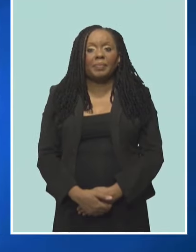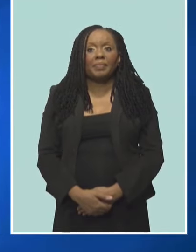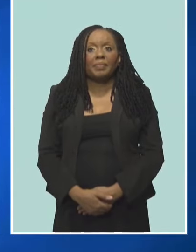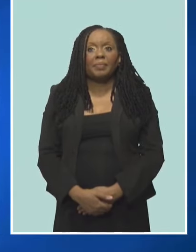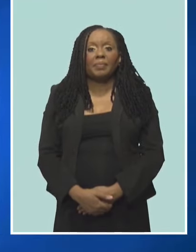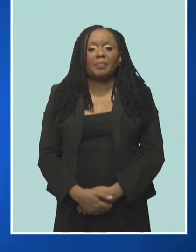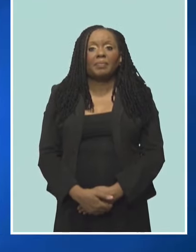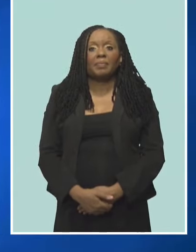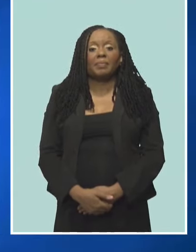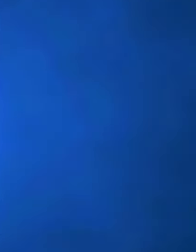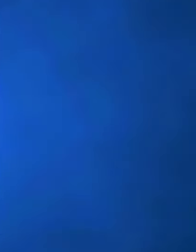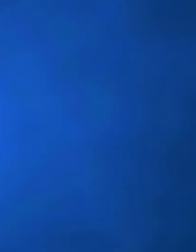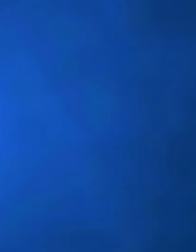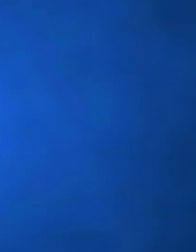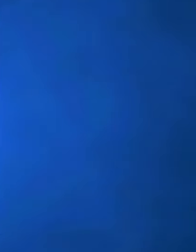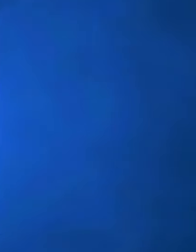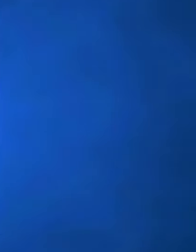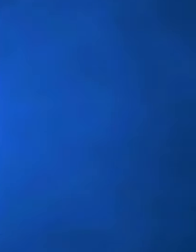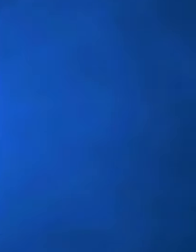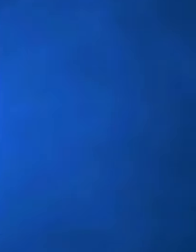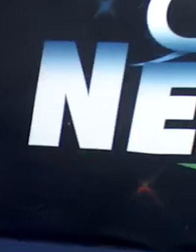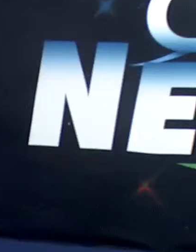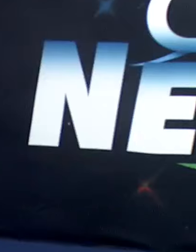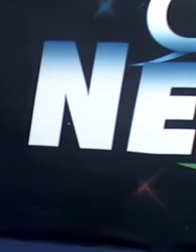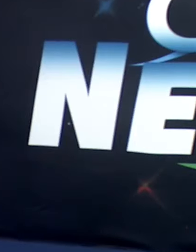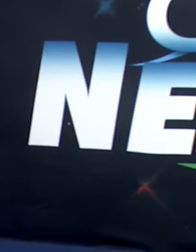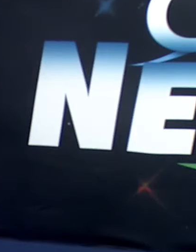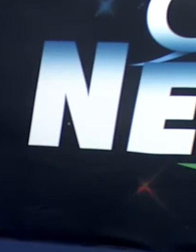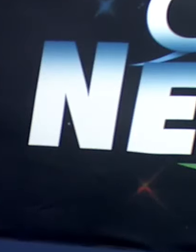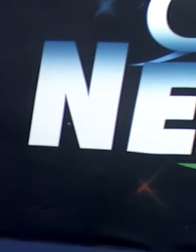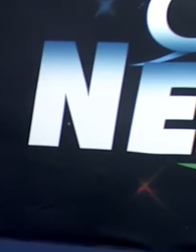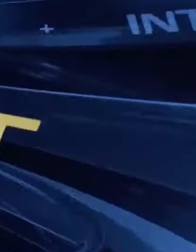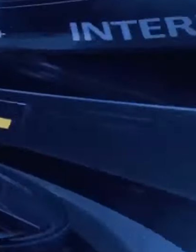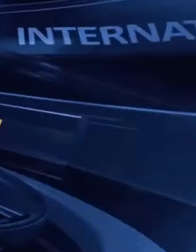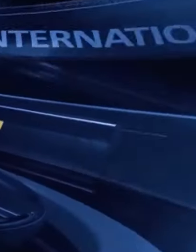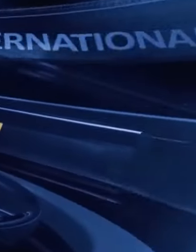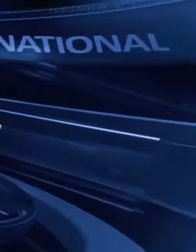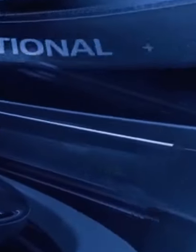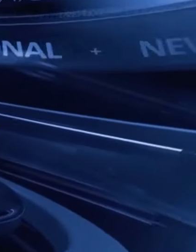Coming up, progress being made for a program for parents.